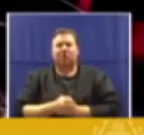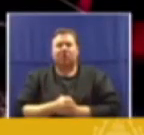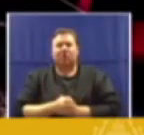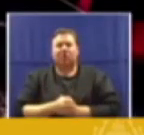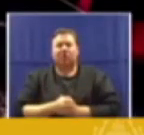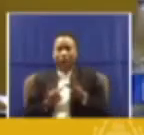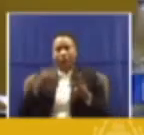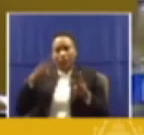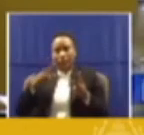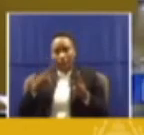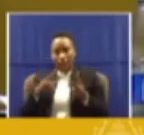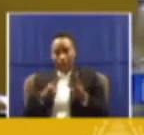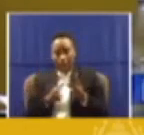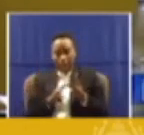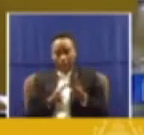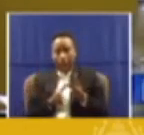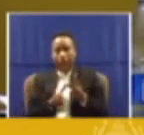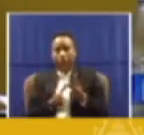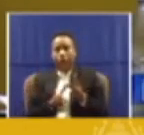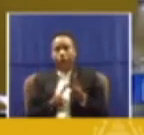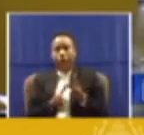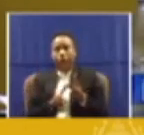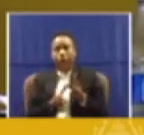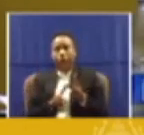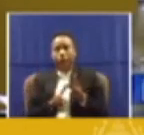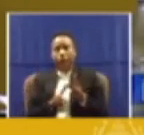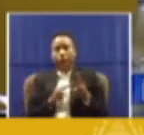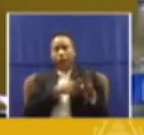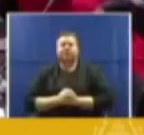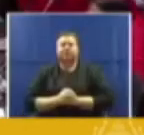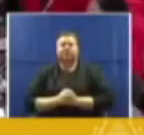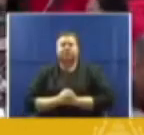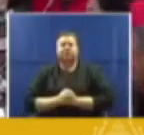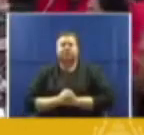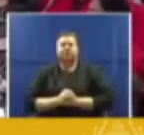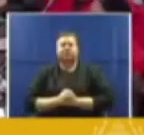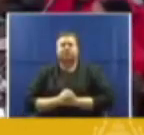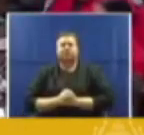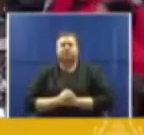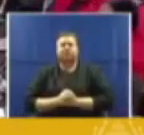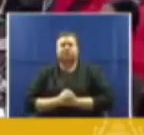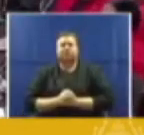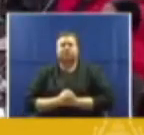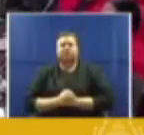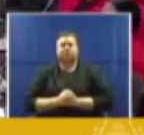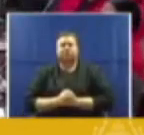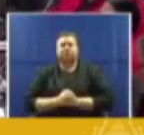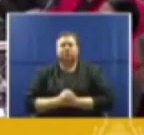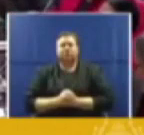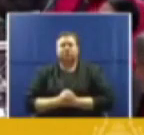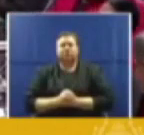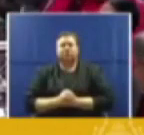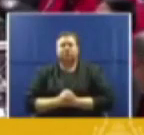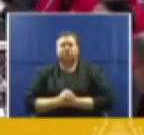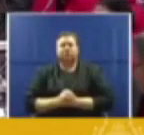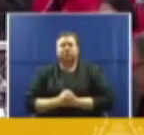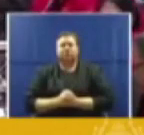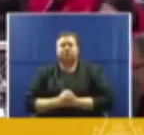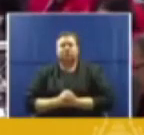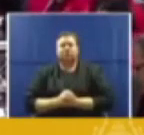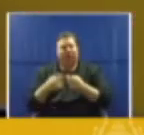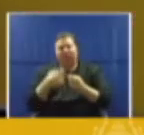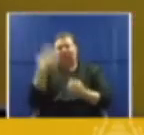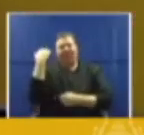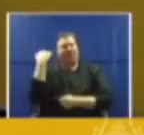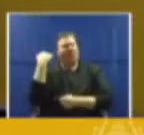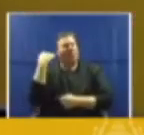celebrations, he said if he's embroiled in a scandal, he will step aside and resign. He is embroiled now in a scandal and is not